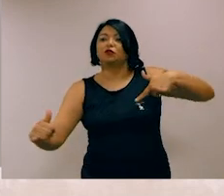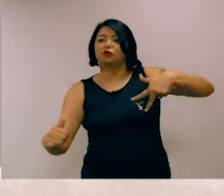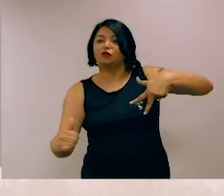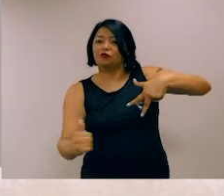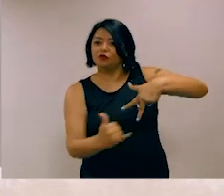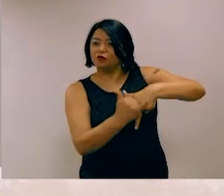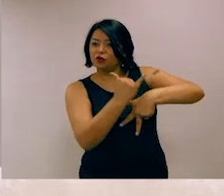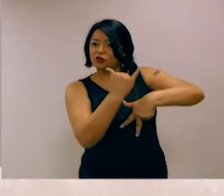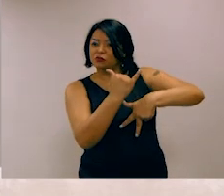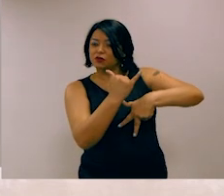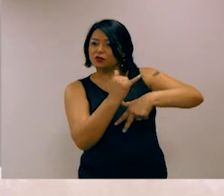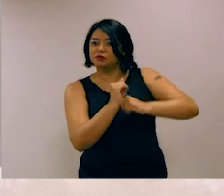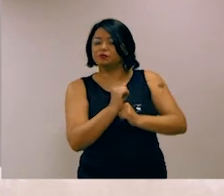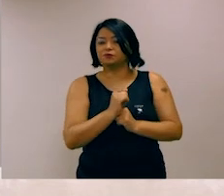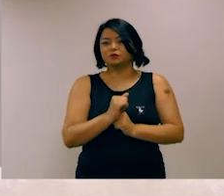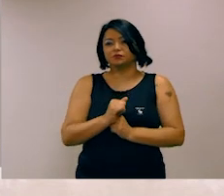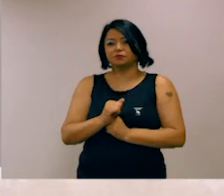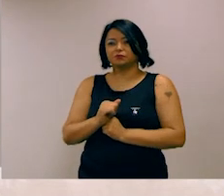this information properly.